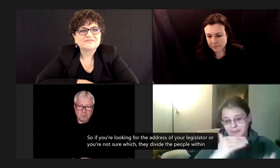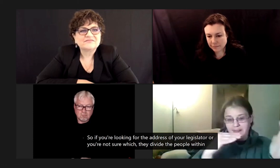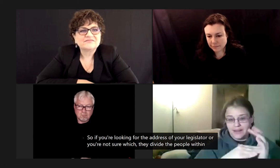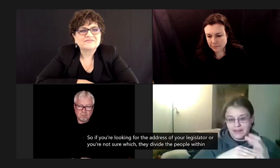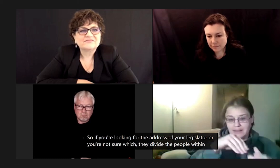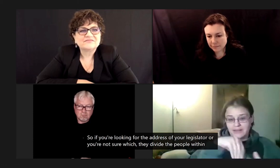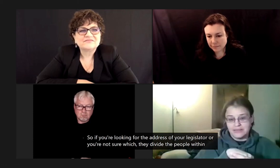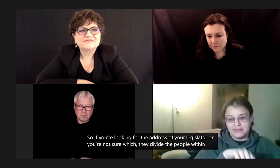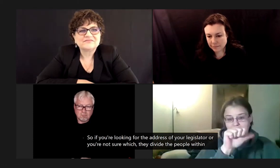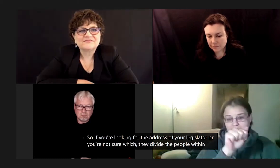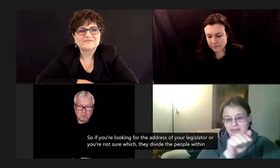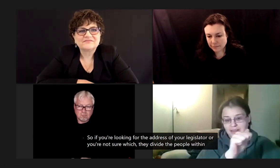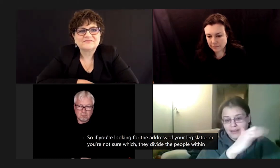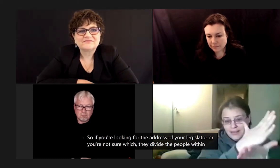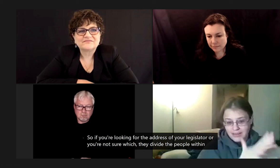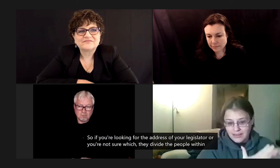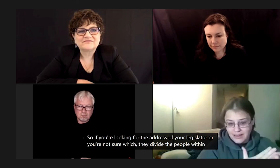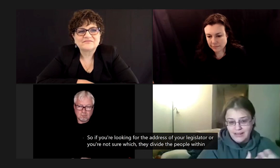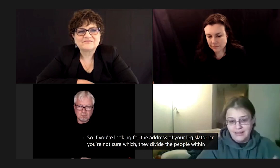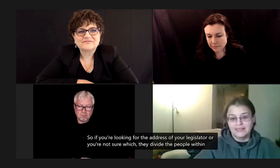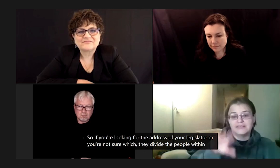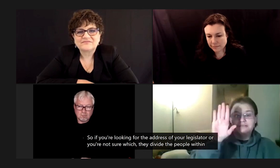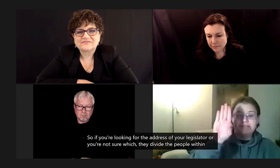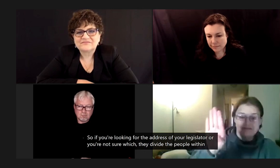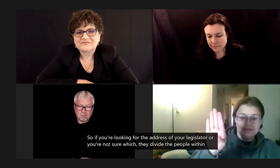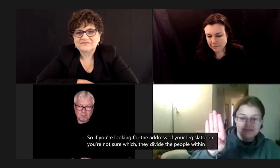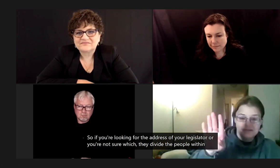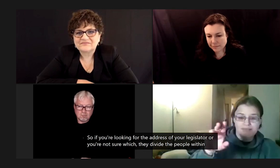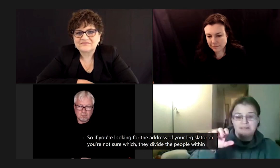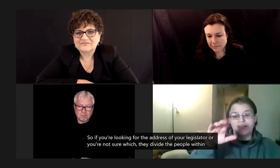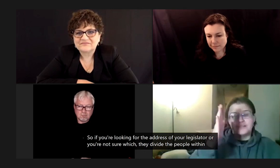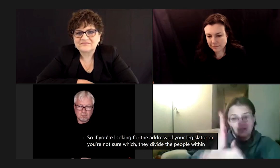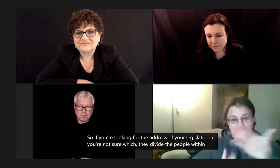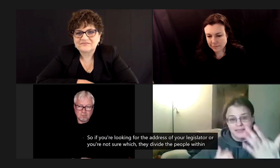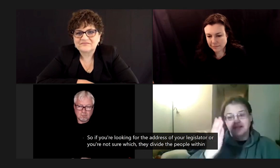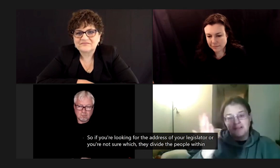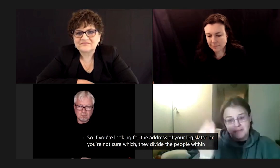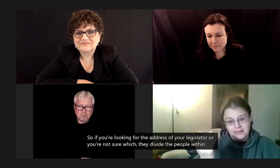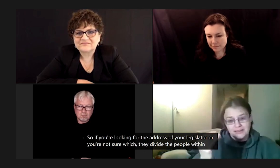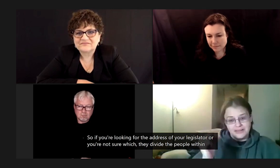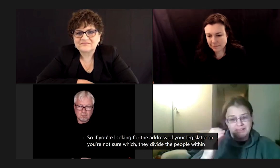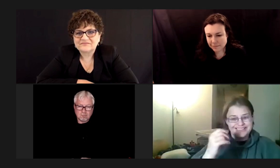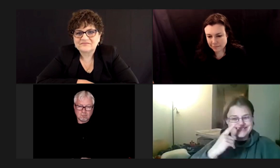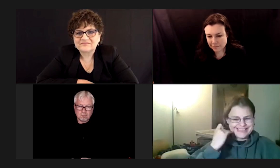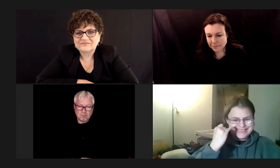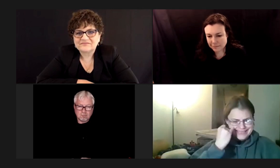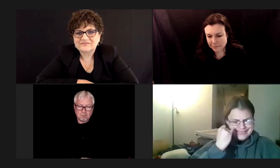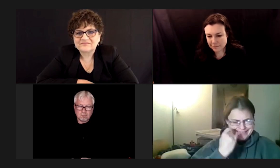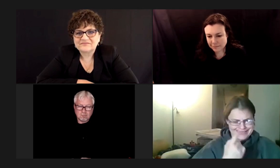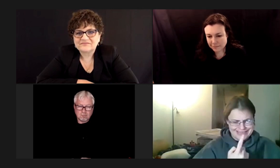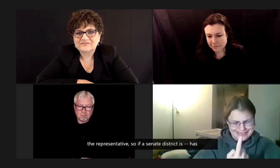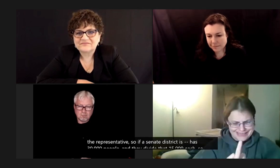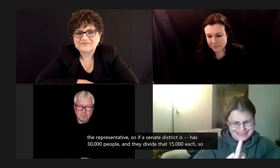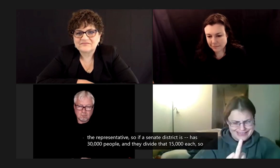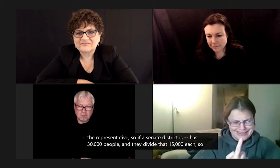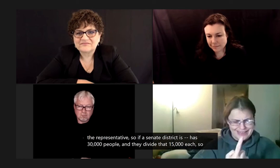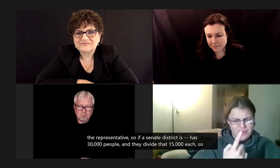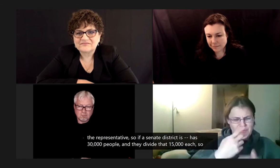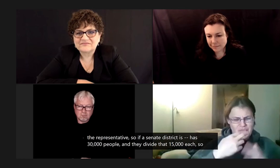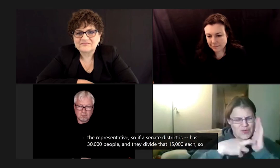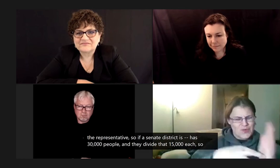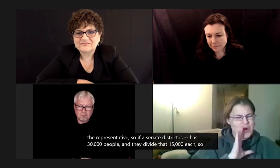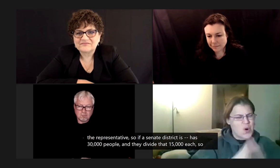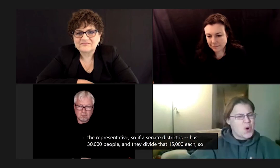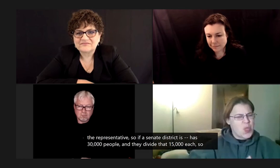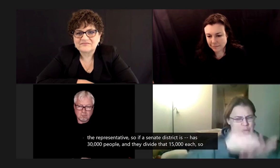they divide that 15,000 each, so there's an A and a B. So you can